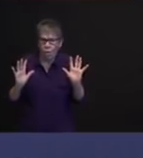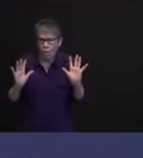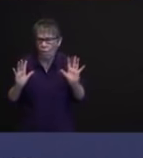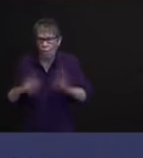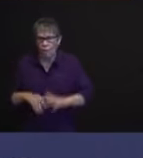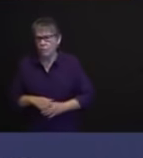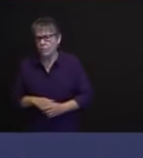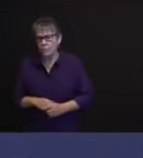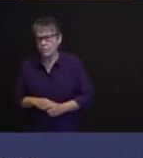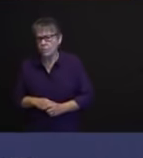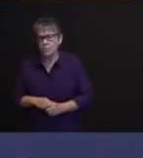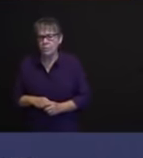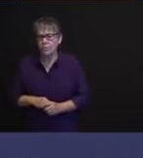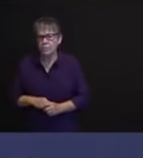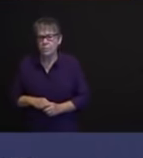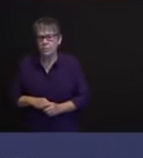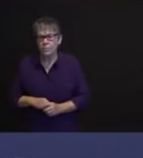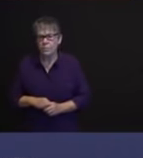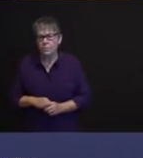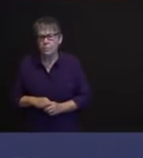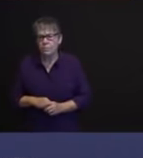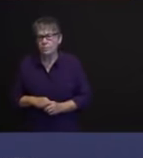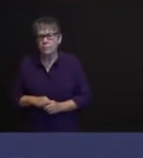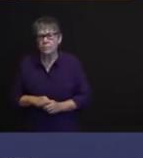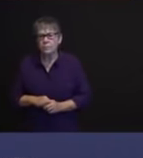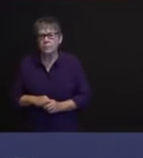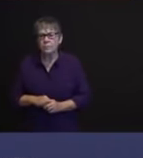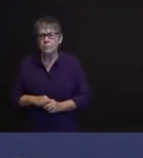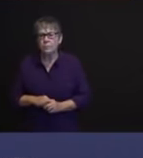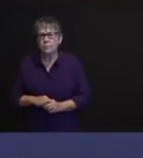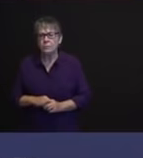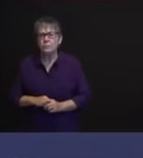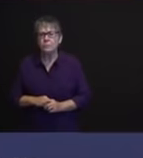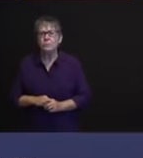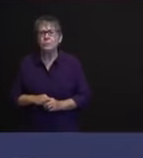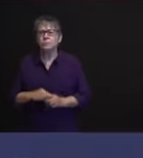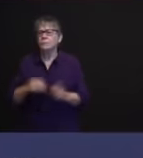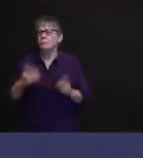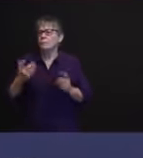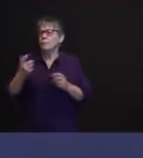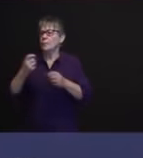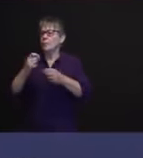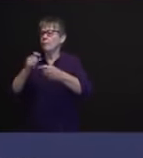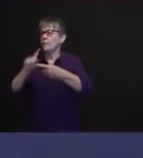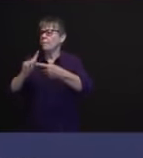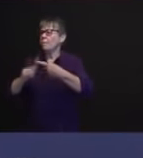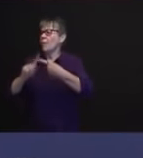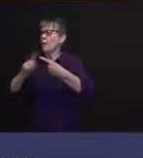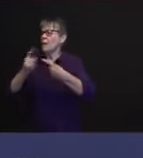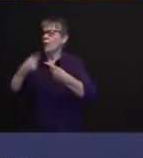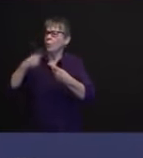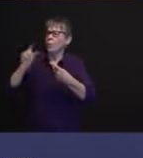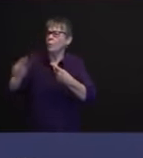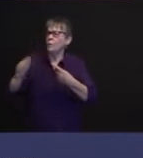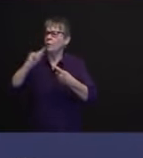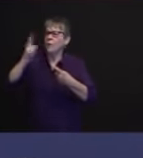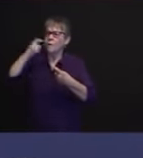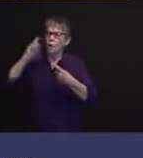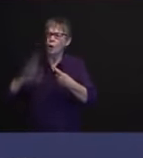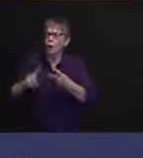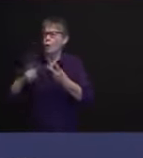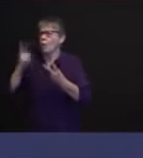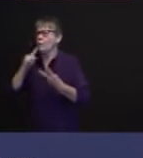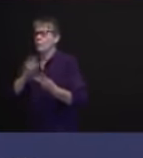Crystal Knapp, Planet Princeton. One question Hey, for the Crystal. governor and superintendent. Trenton experienced its 38th and 39th murders of the year this